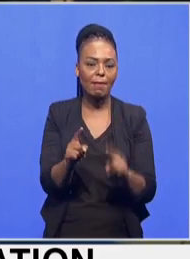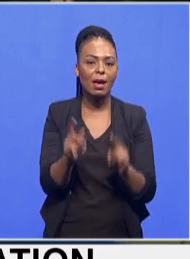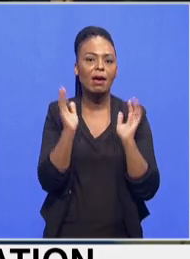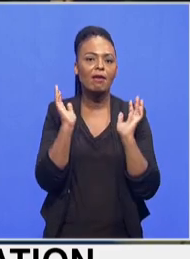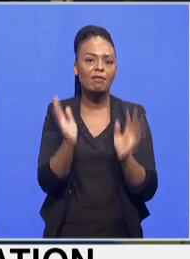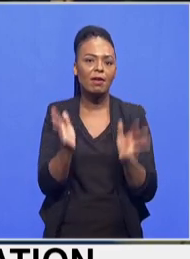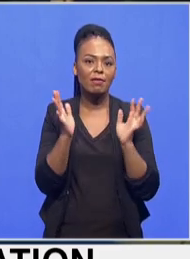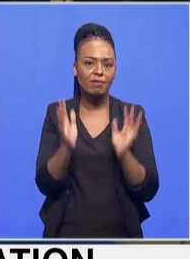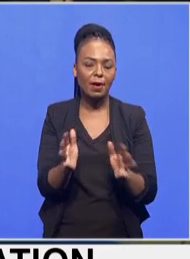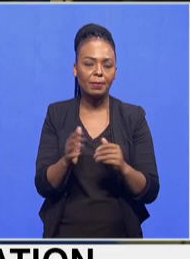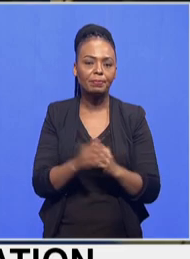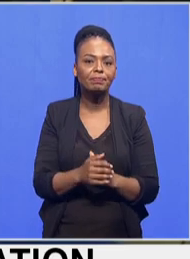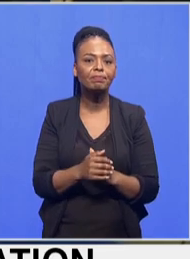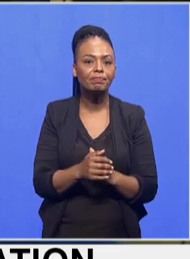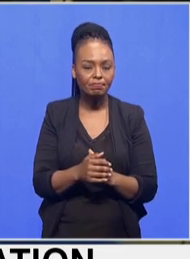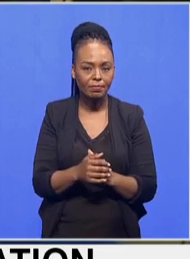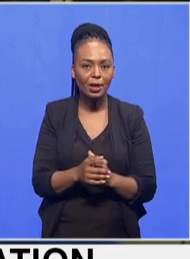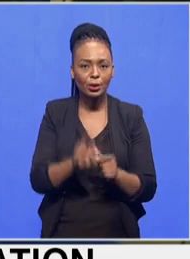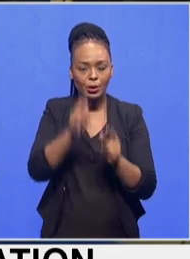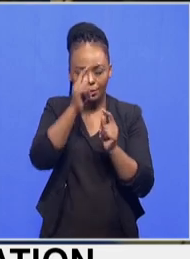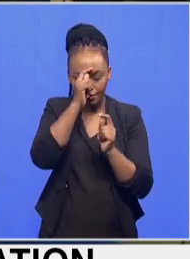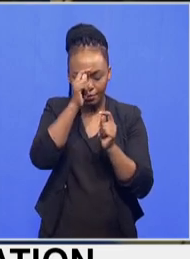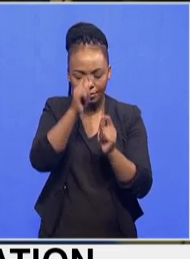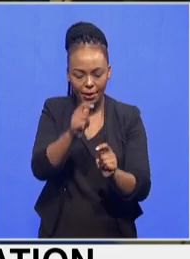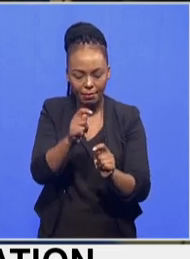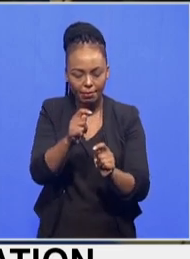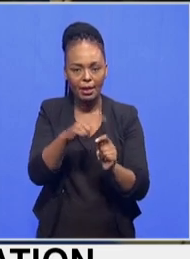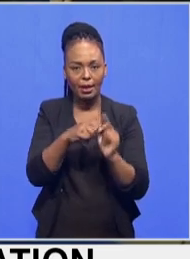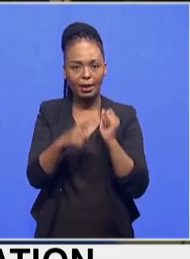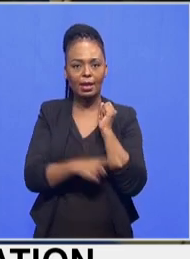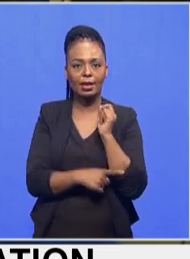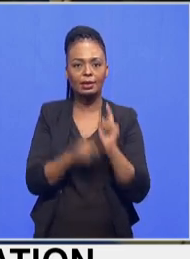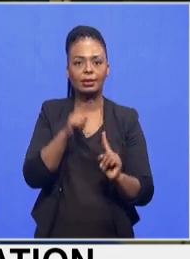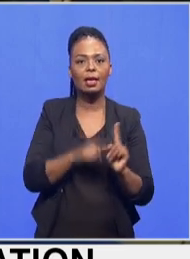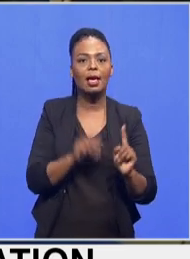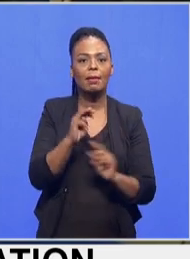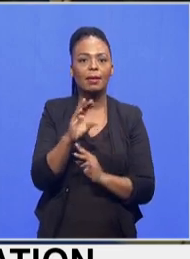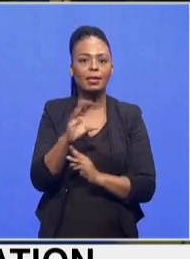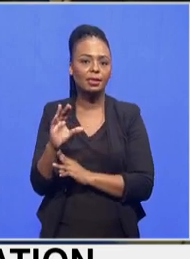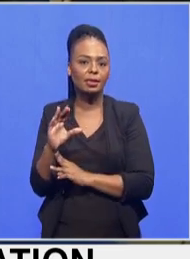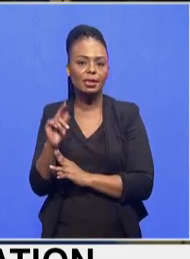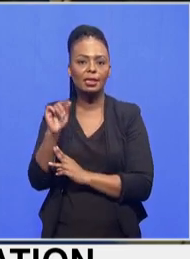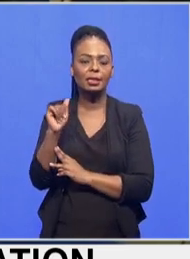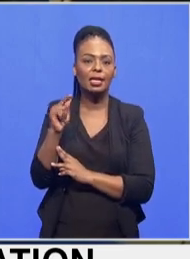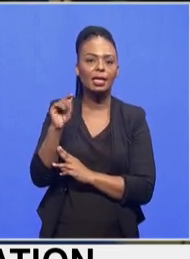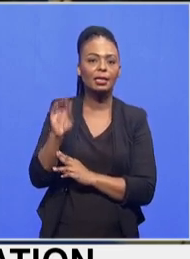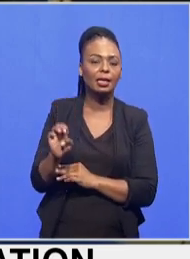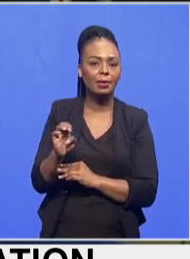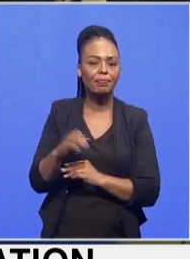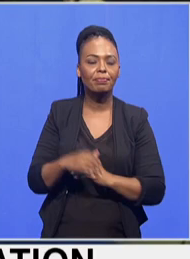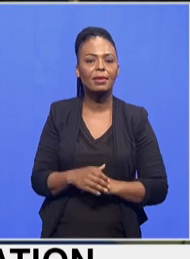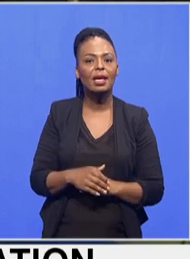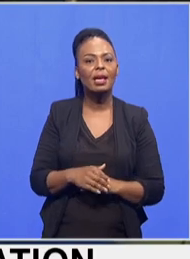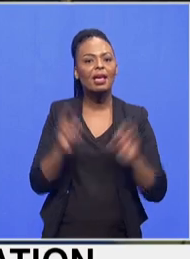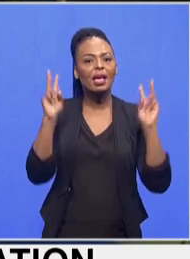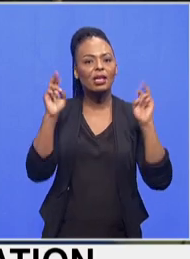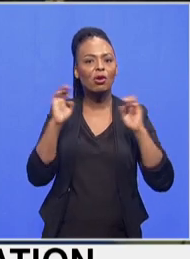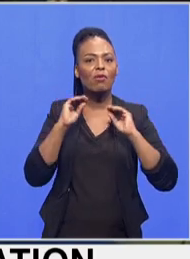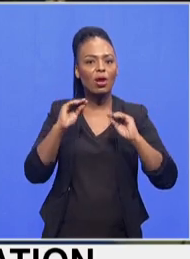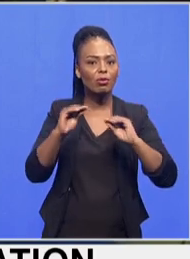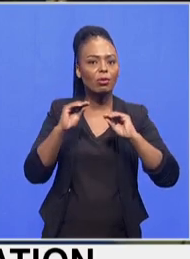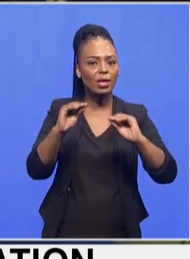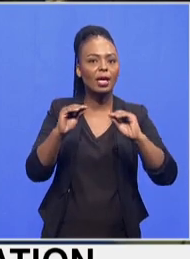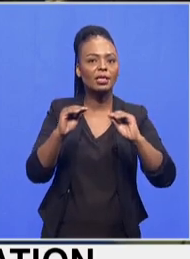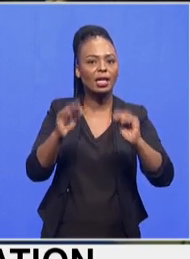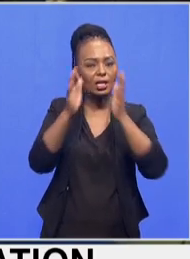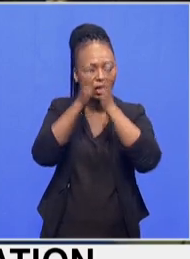pay tribute to MEC Tate Makgoe, just talking about his contribution to the education in general, not just in